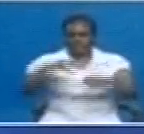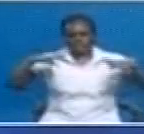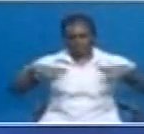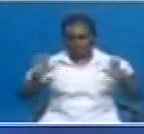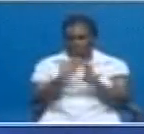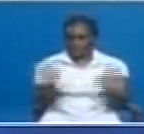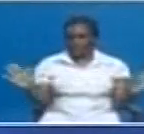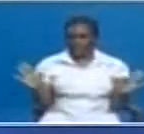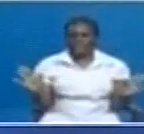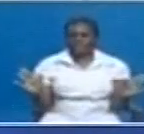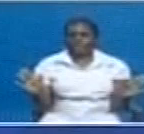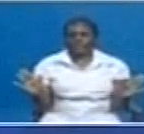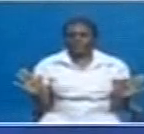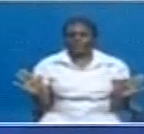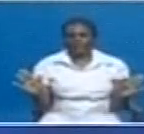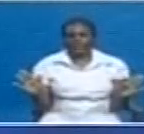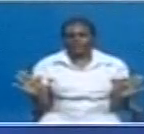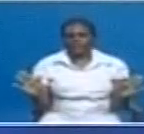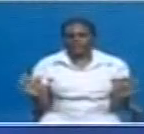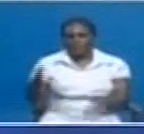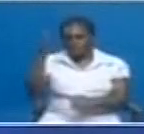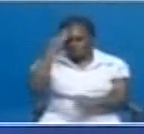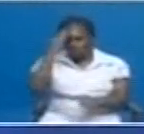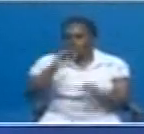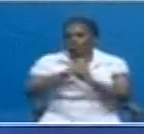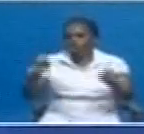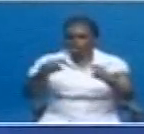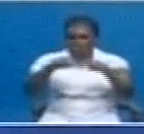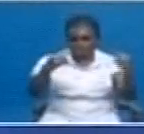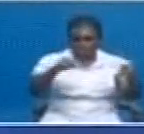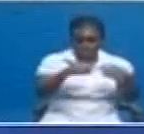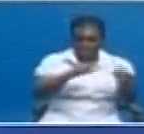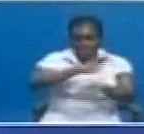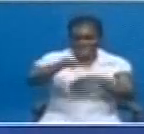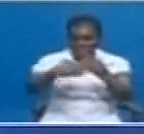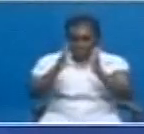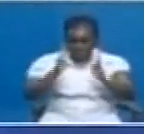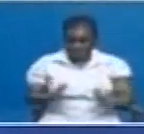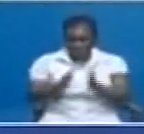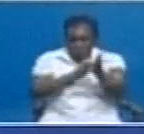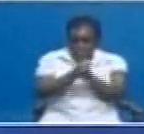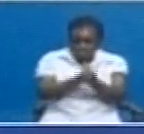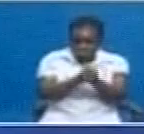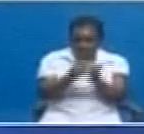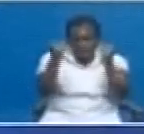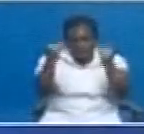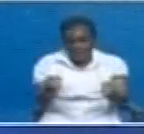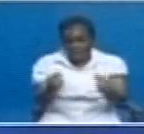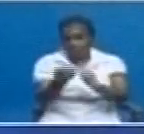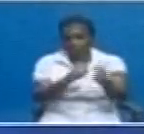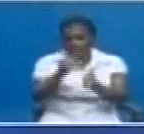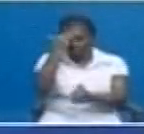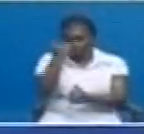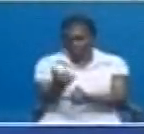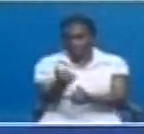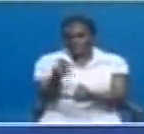friends. Mood at the camp is okay, at least no injuries. Everyone is geared up, looking up to the challenge. We know it's going to be a hard game because they're going to play